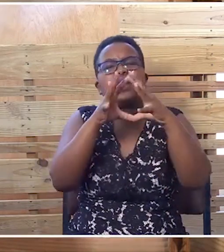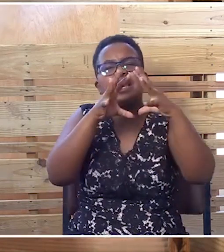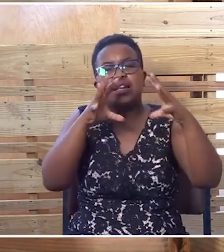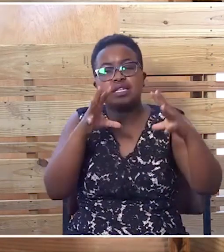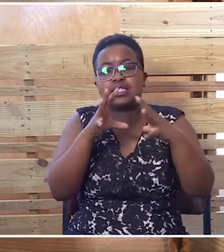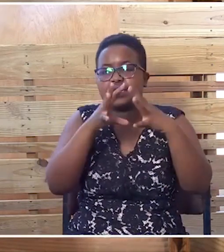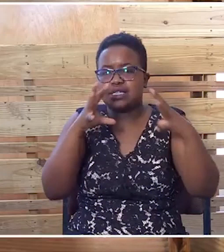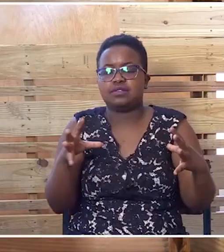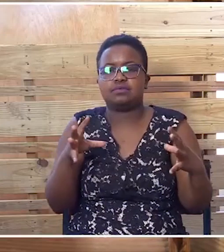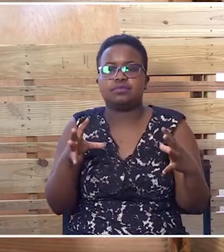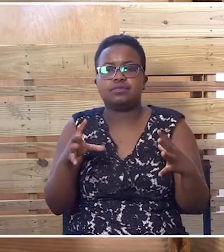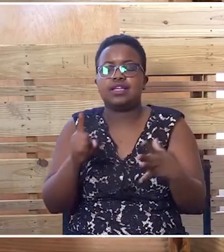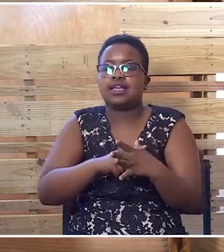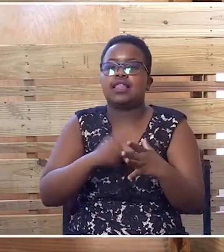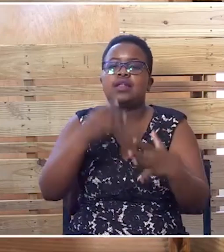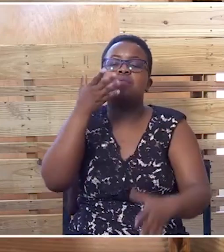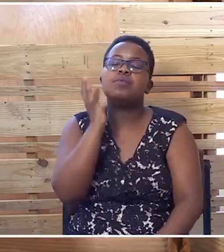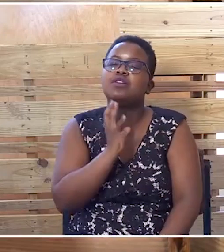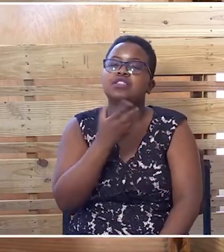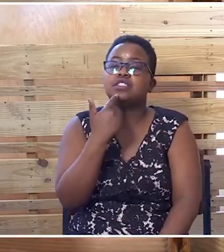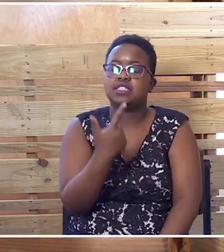louder. Then Moses spoke,